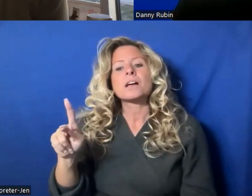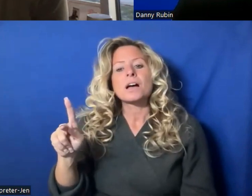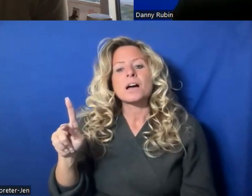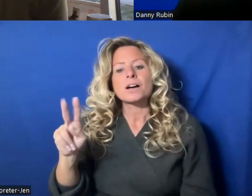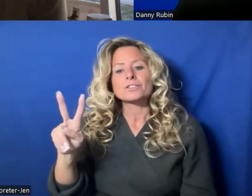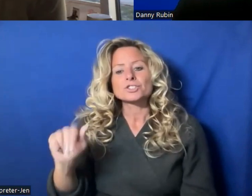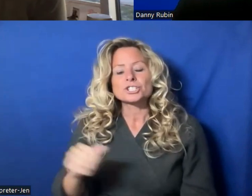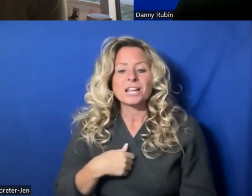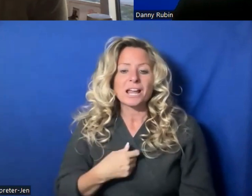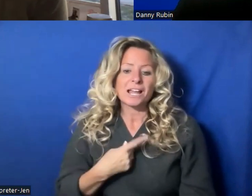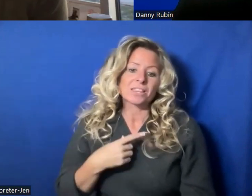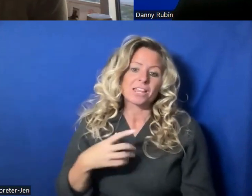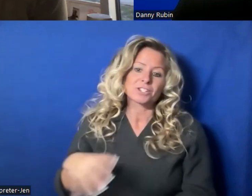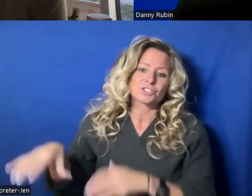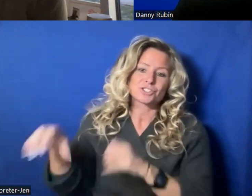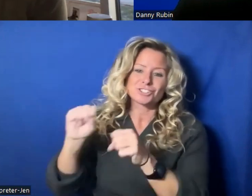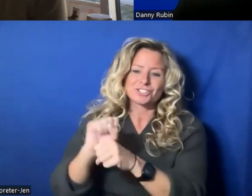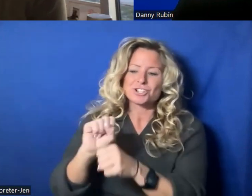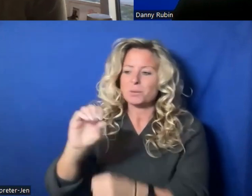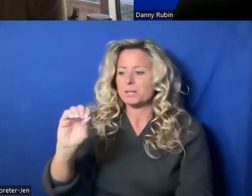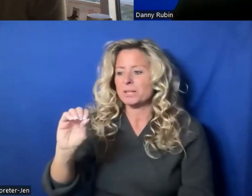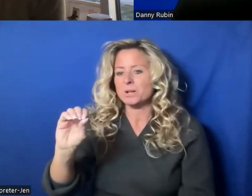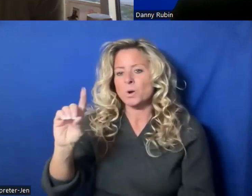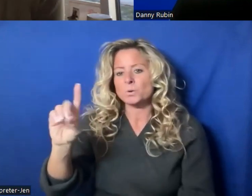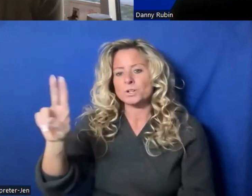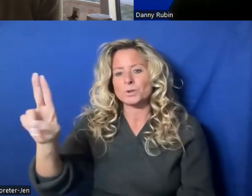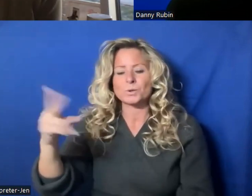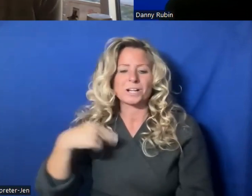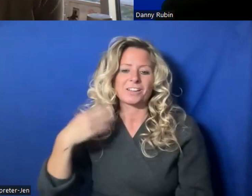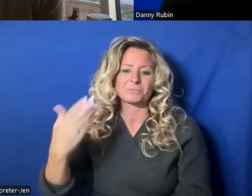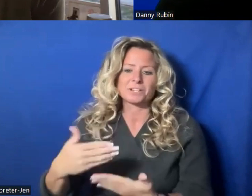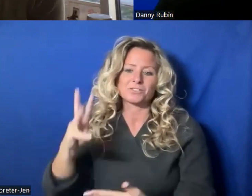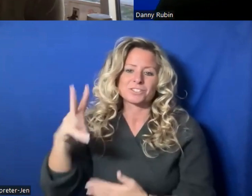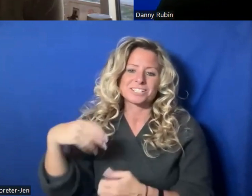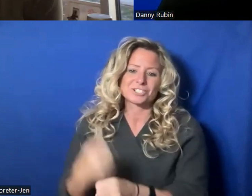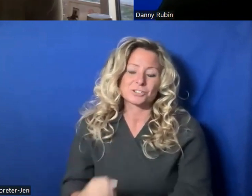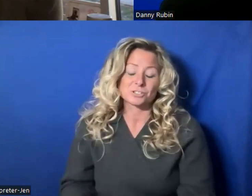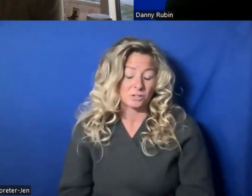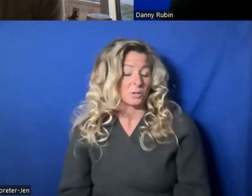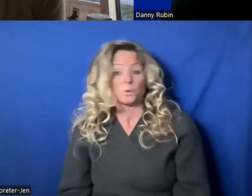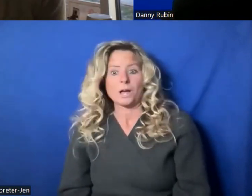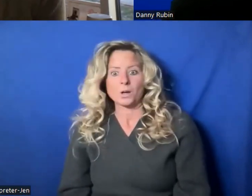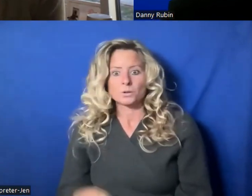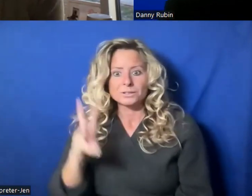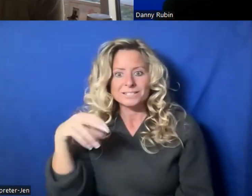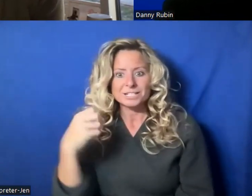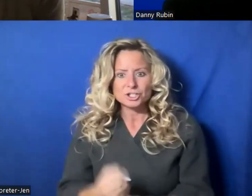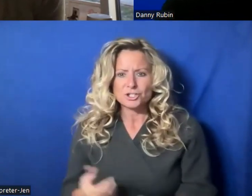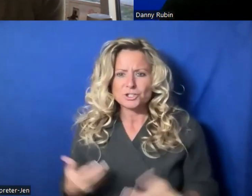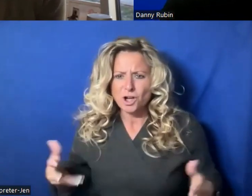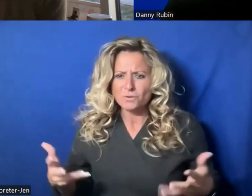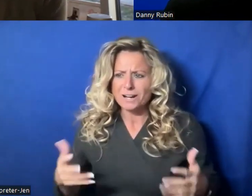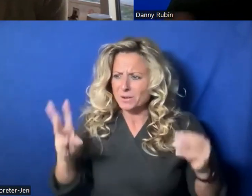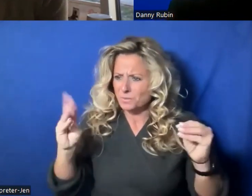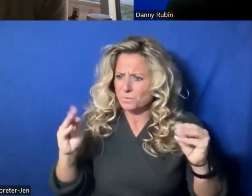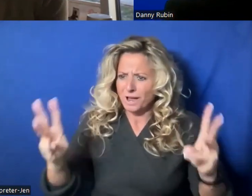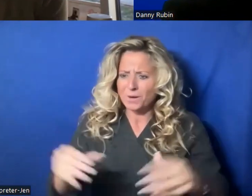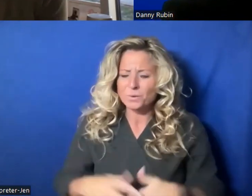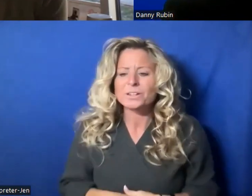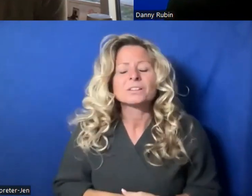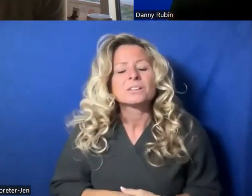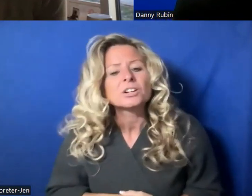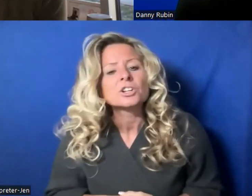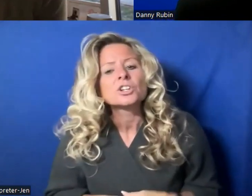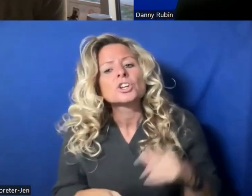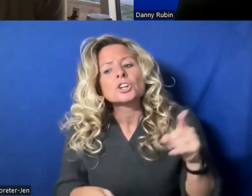then took a job at Old Dominion University, and I've been here 6 years. Oh wow, 6 years already. Wow. Yeah. Okay. So you